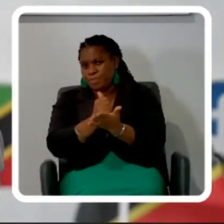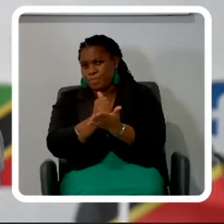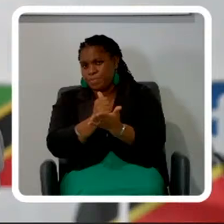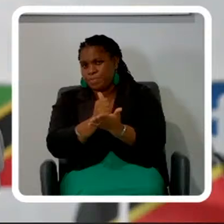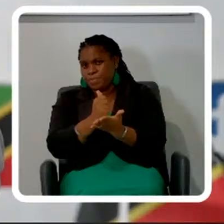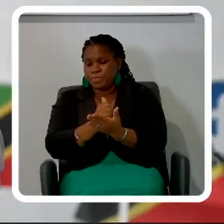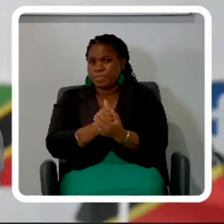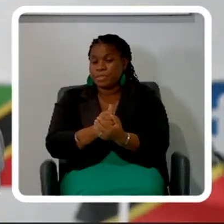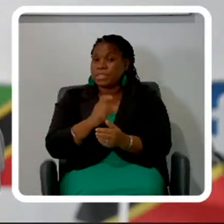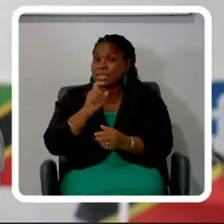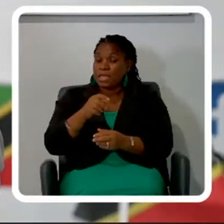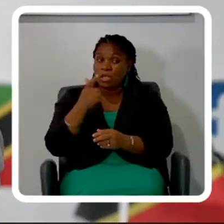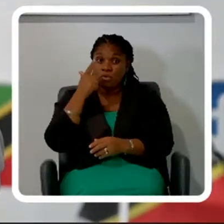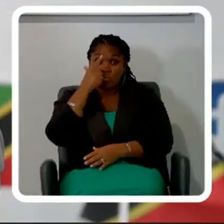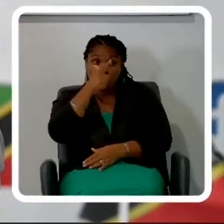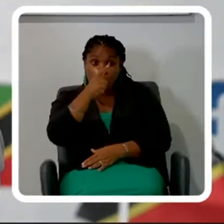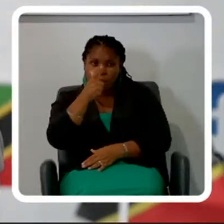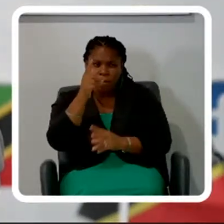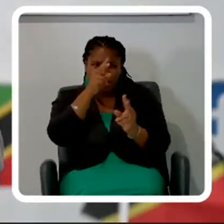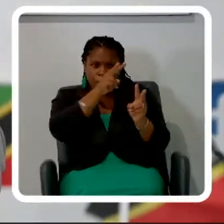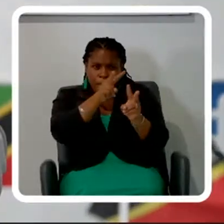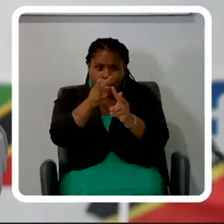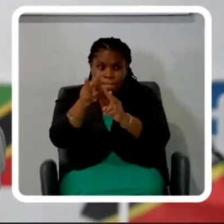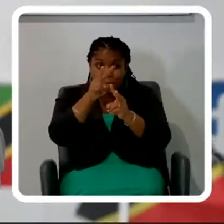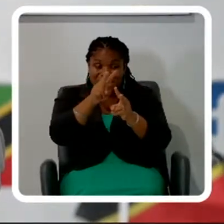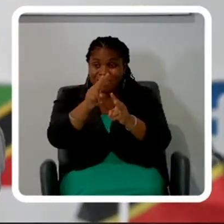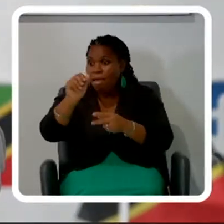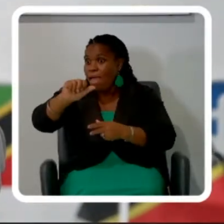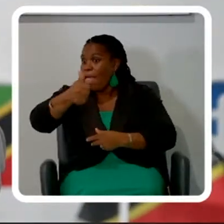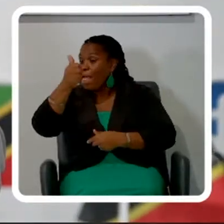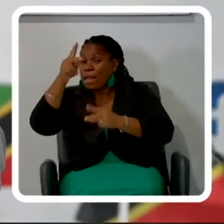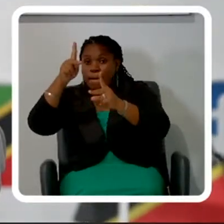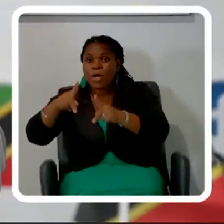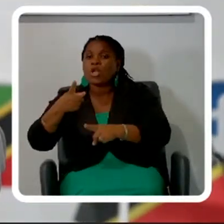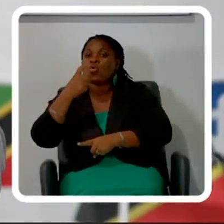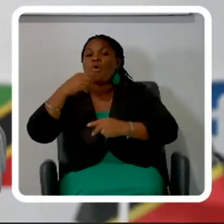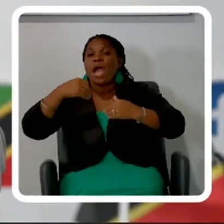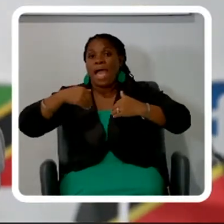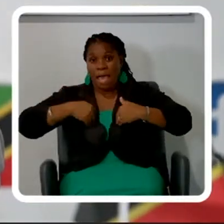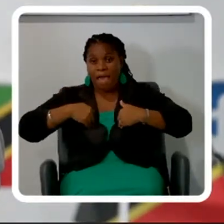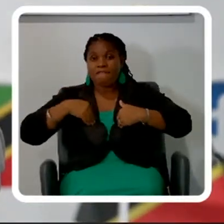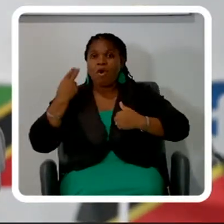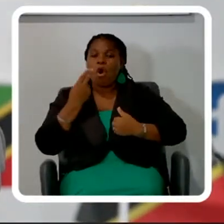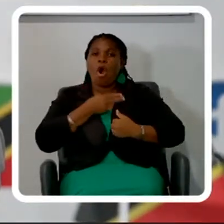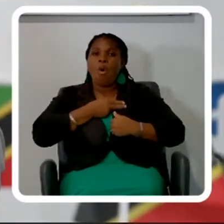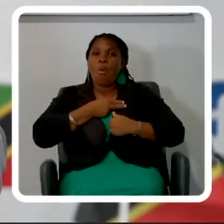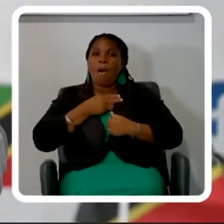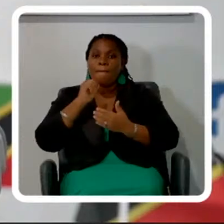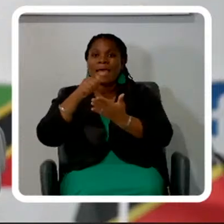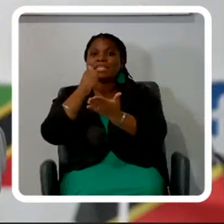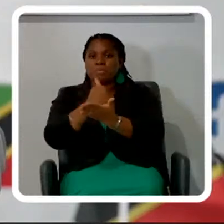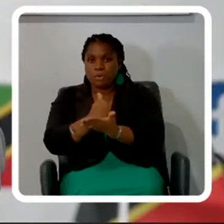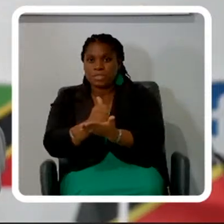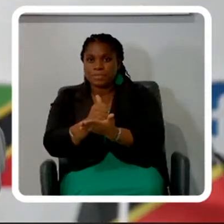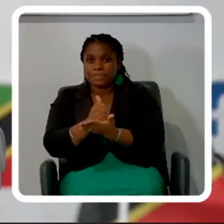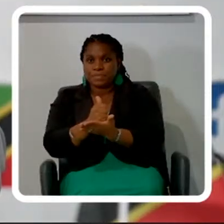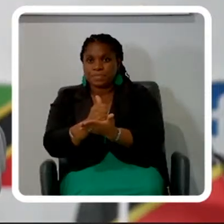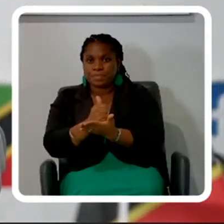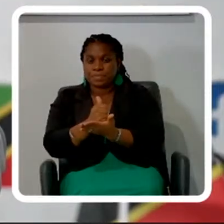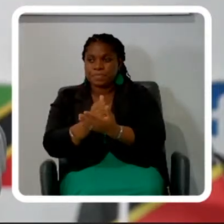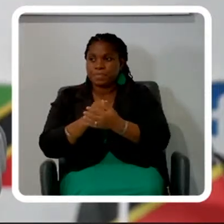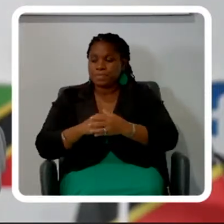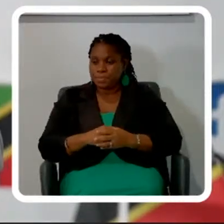monitor our citizenship by investment program internationally. And we are getting ready to appoint that person to that